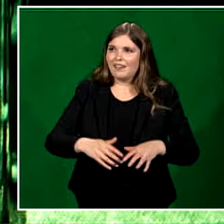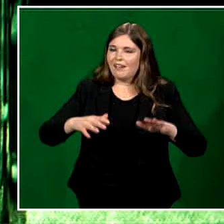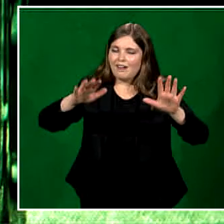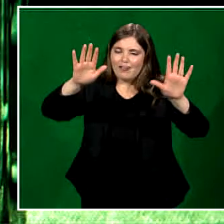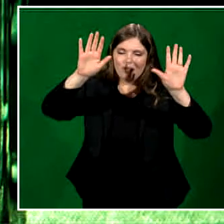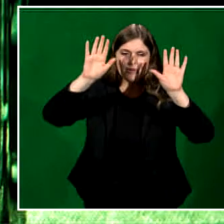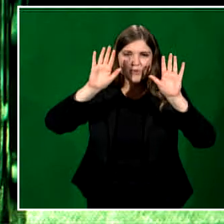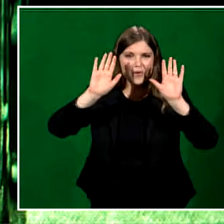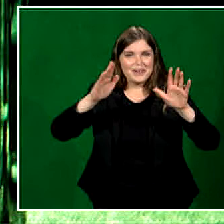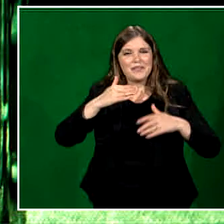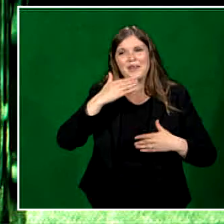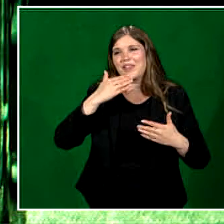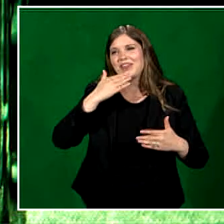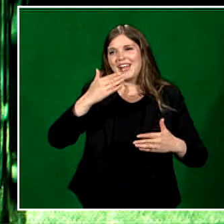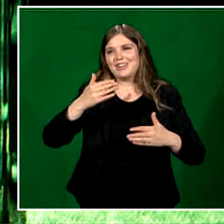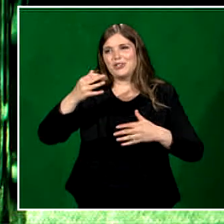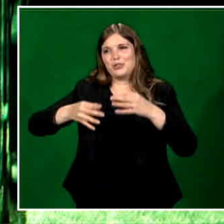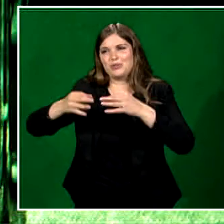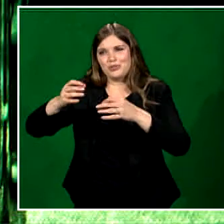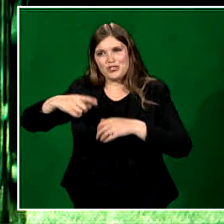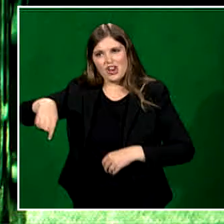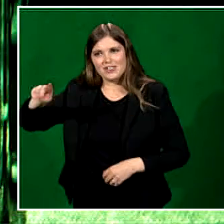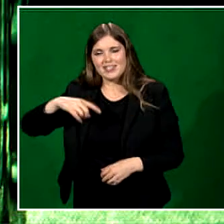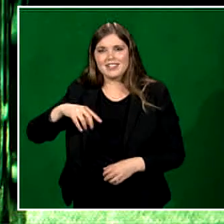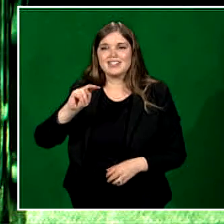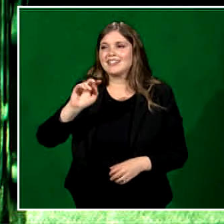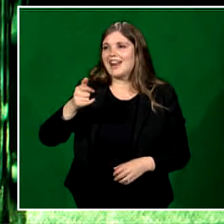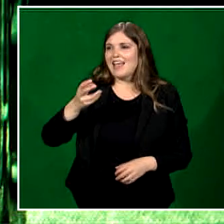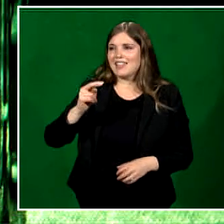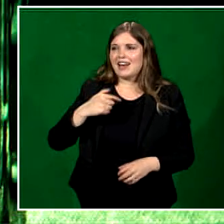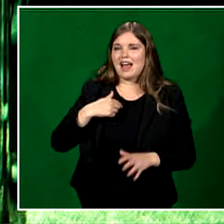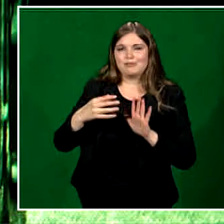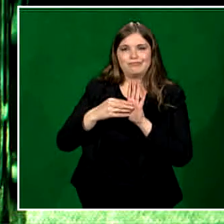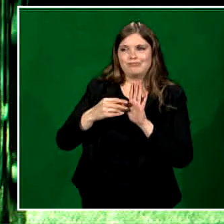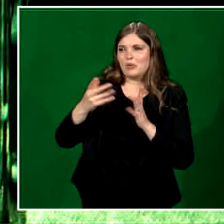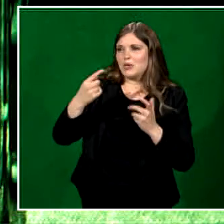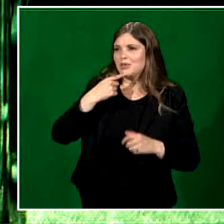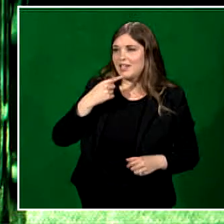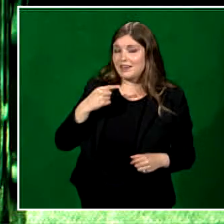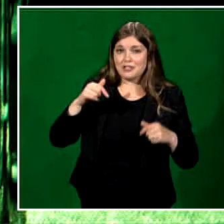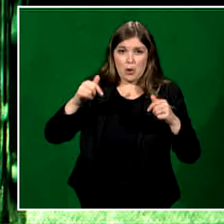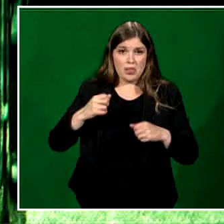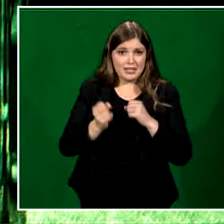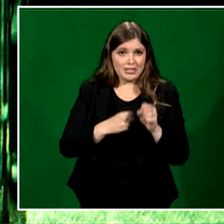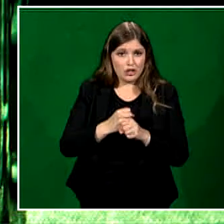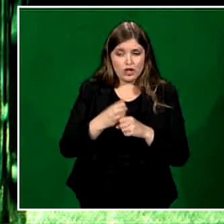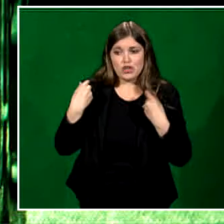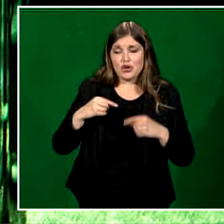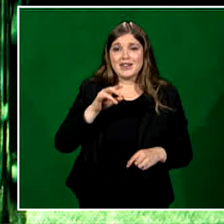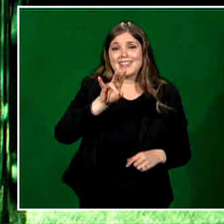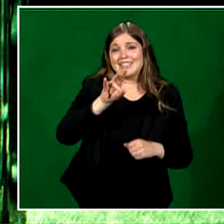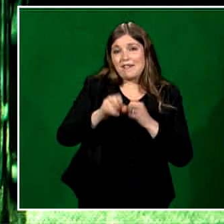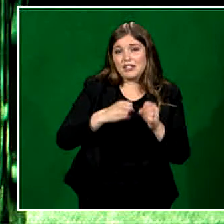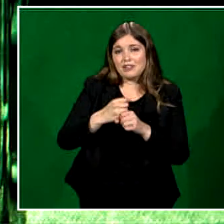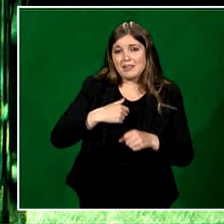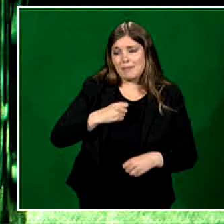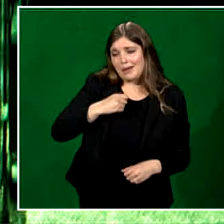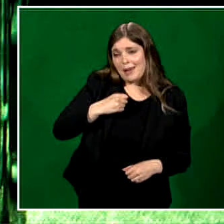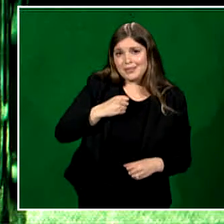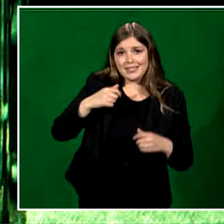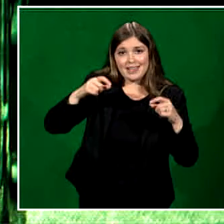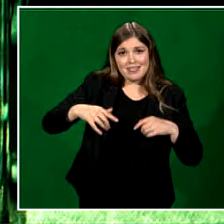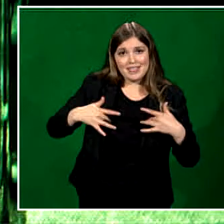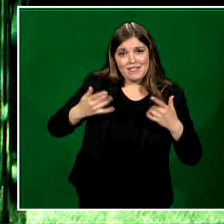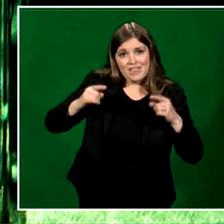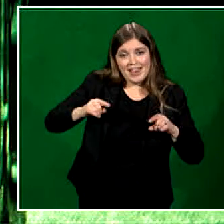Wonderful. Thank you, judges. Nathan, I would echo what you said. I was saying this year, in 7 years of emceeing this event, these have been my